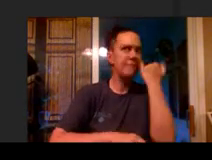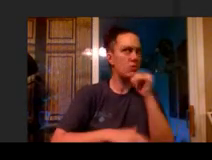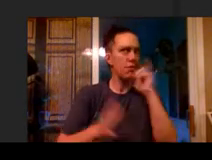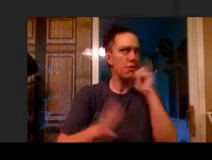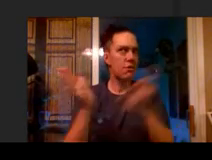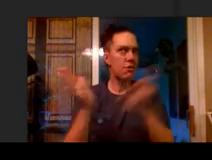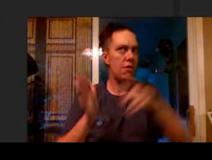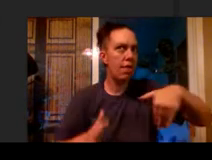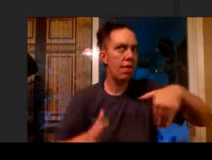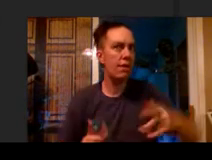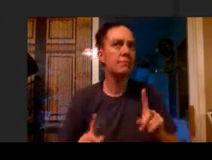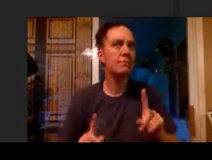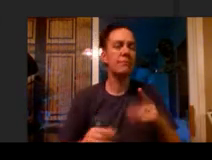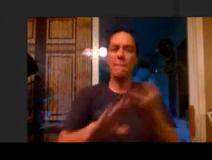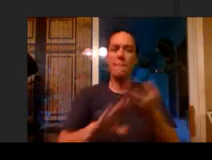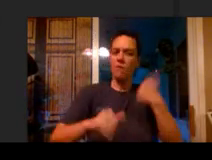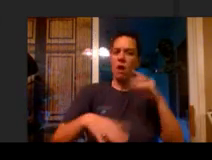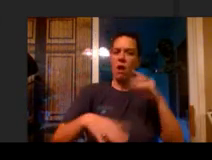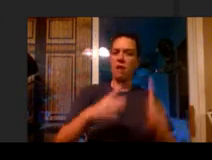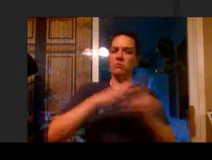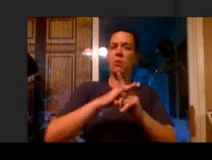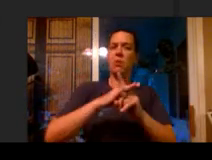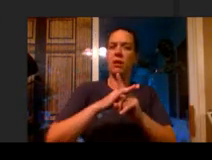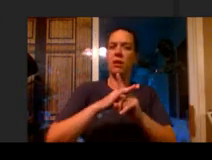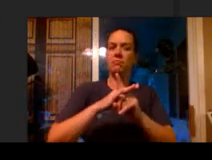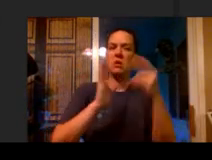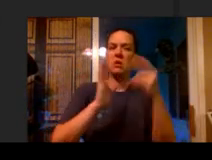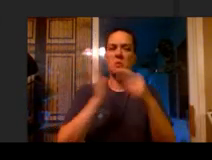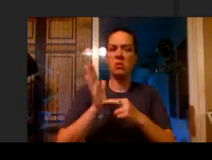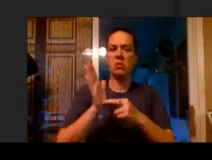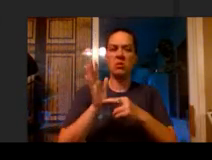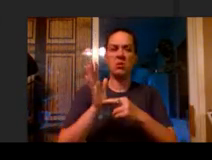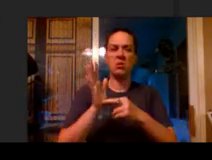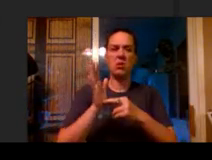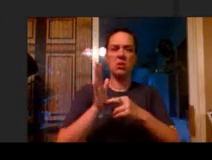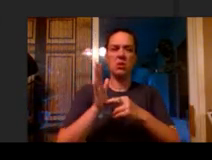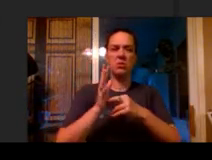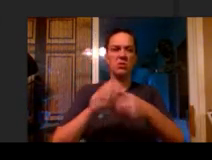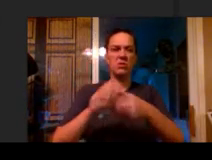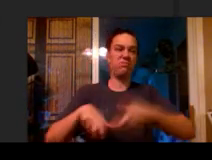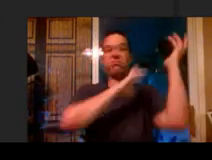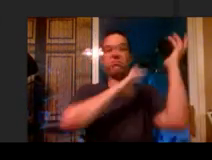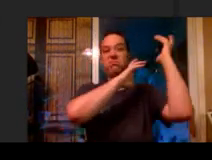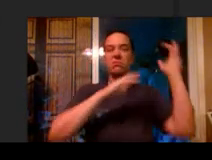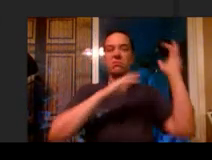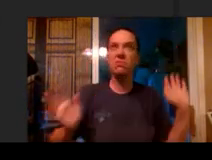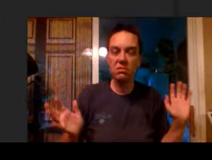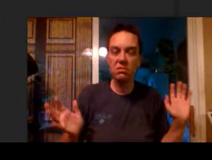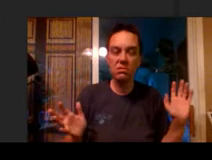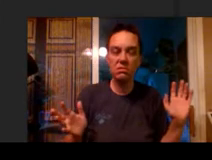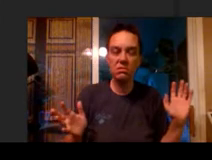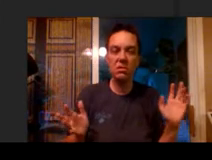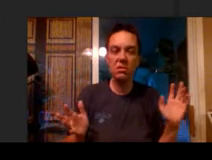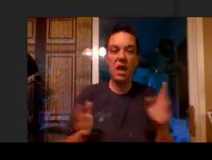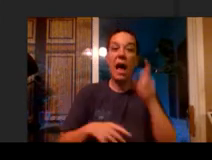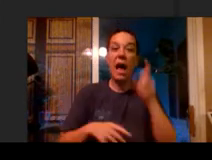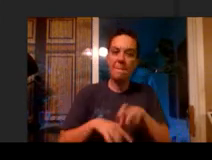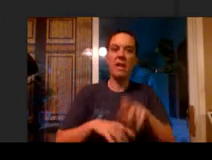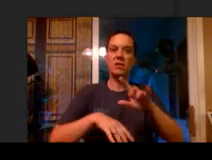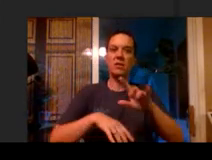came, rules were being broken willy-nilly. It was havoc, and I must restore